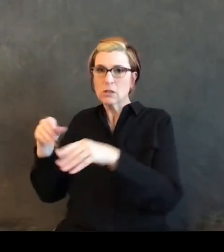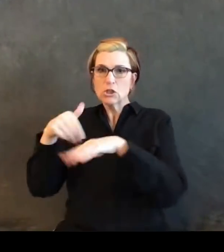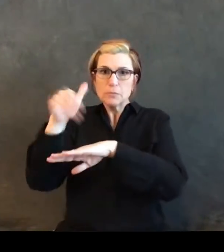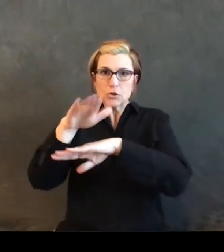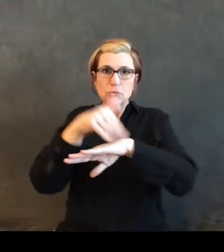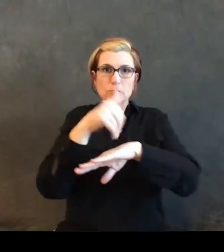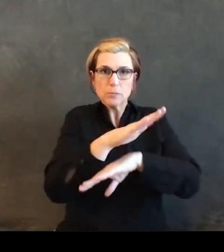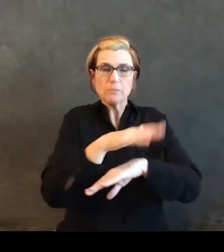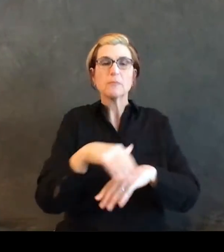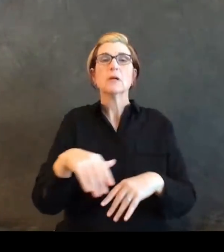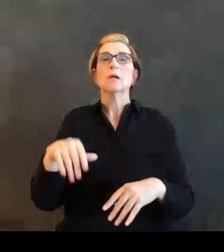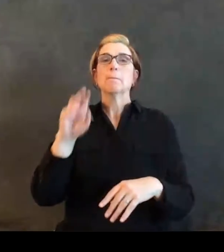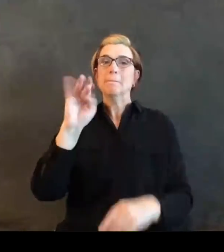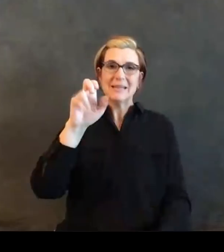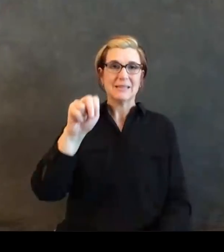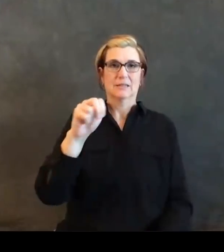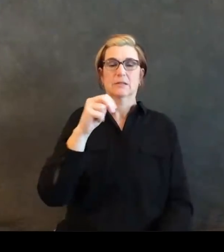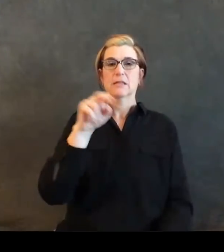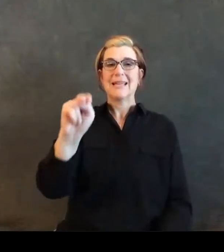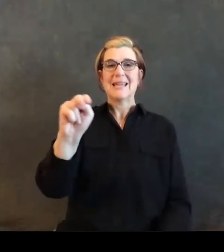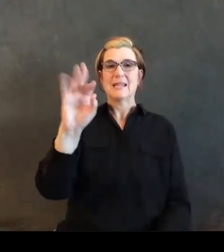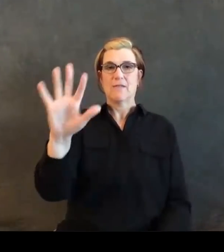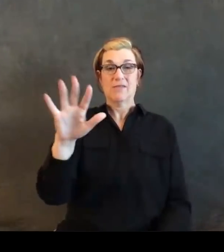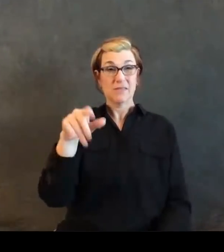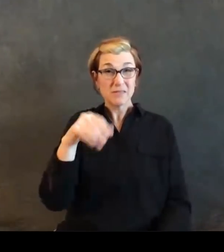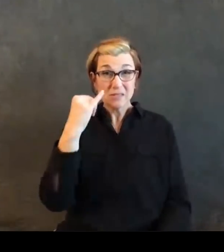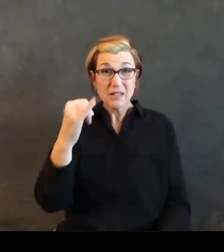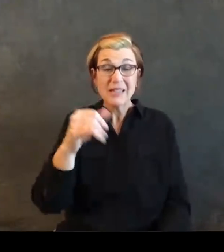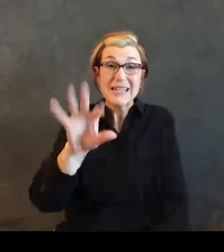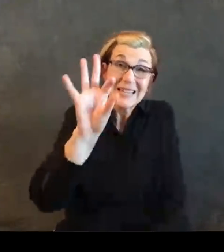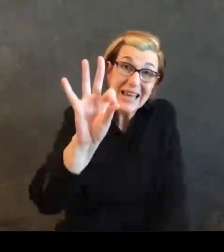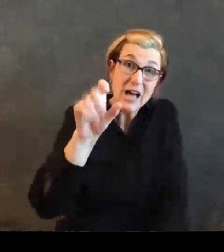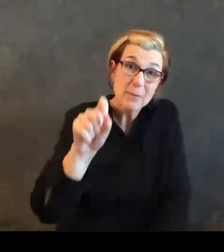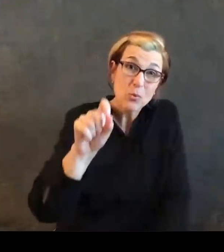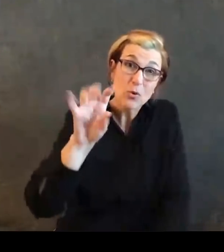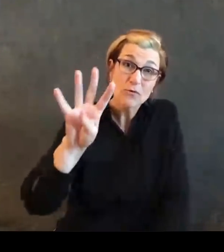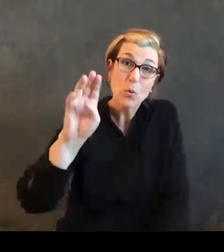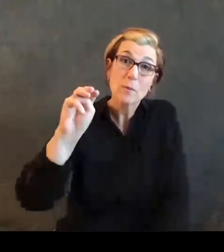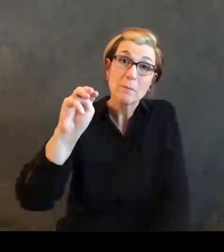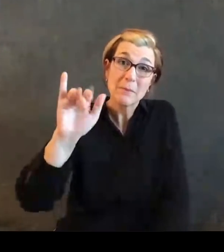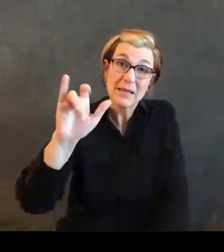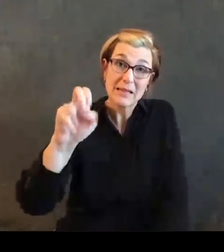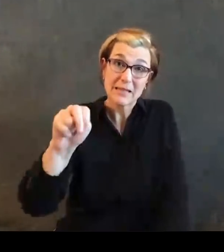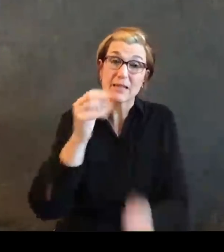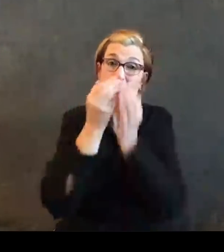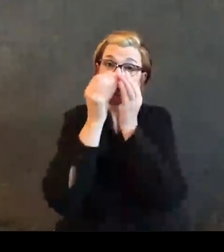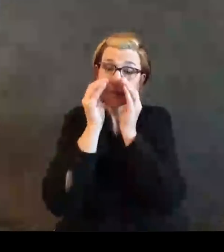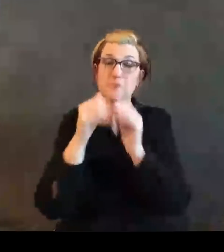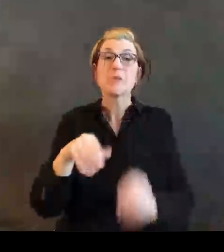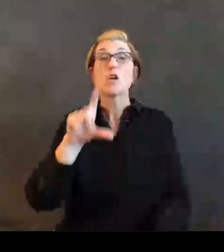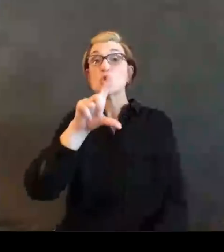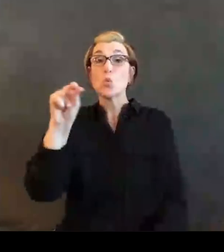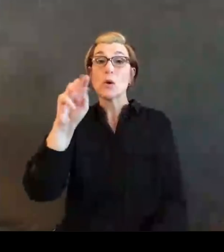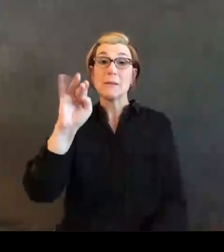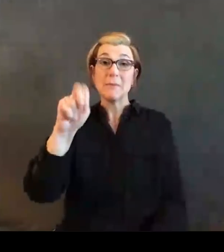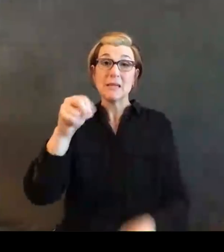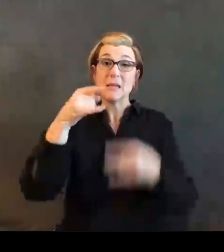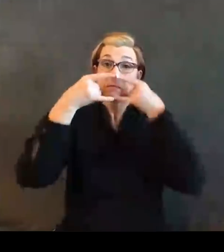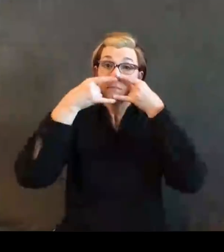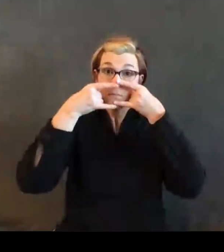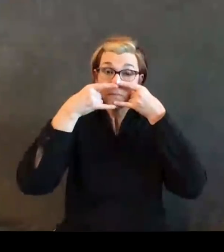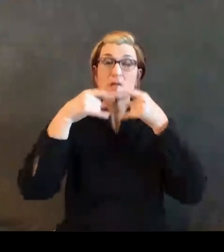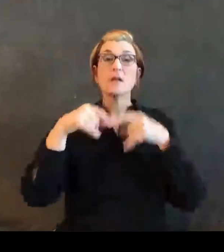N95 respirators. Think of that, 9.4 million. 20 million surgical masks, and we have others that we